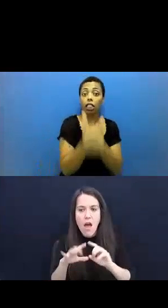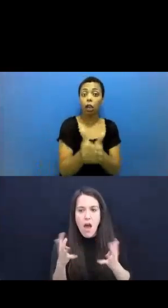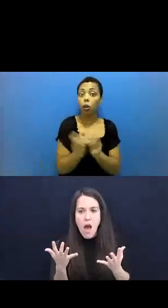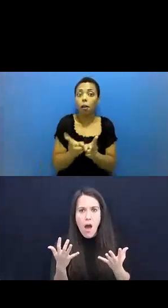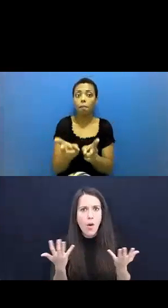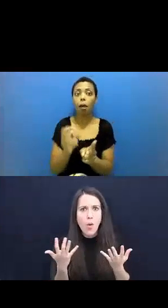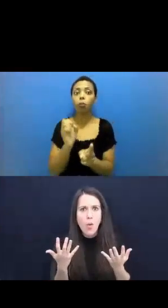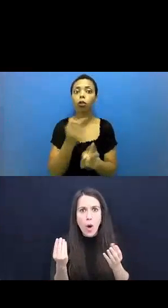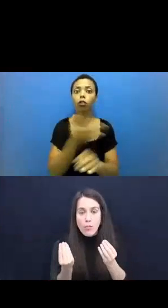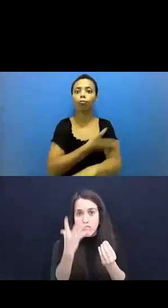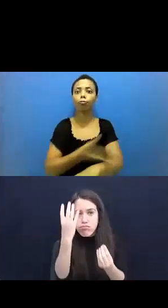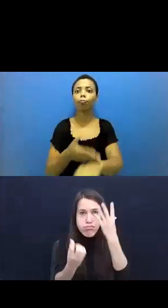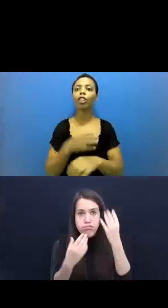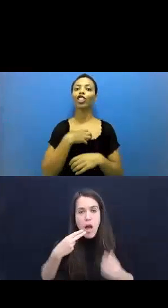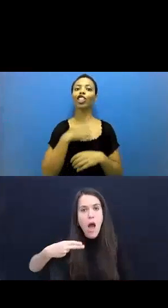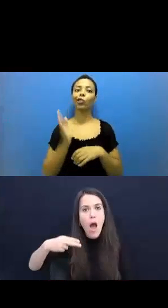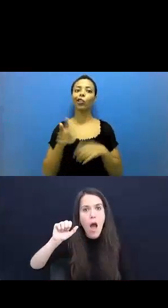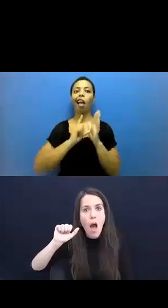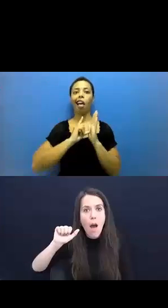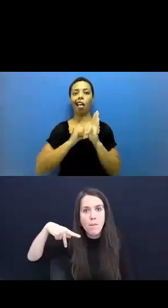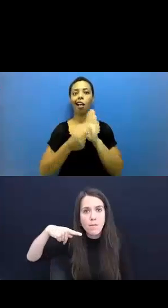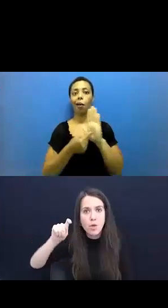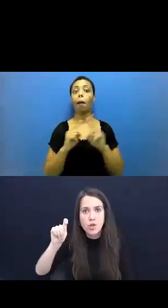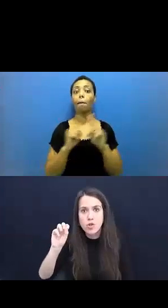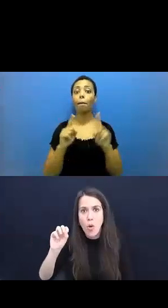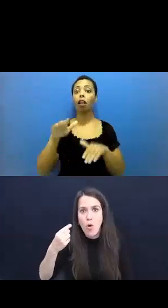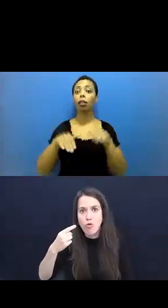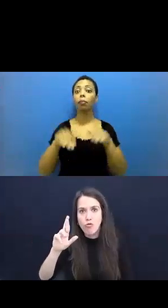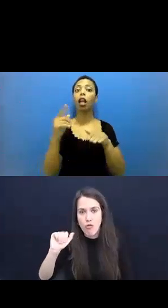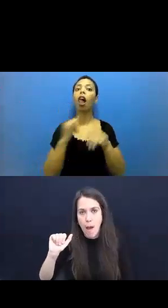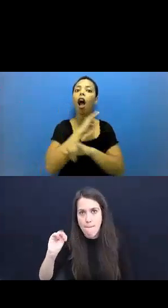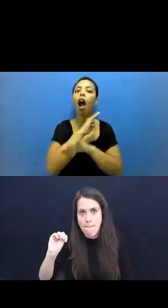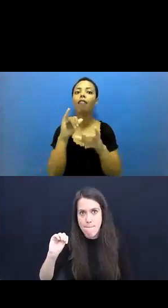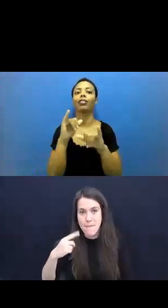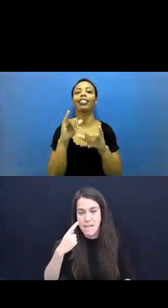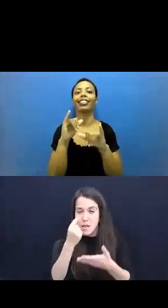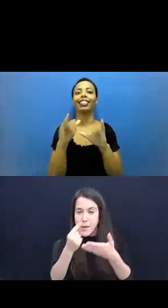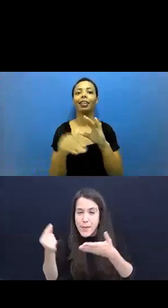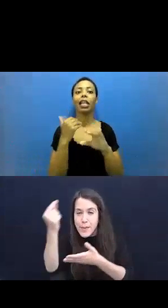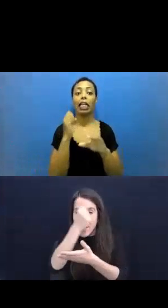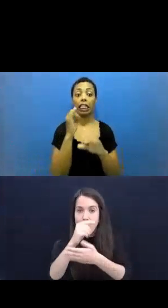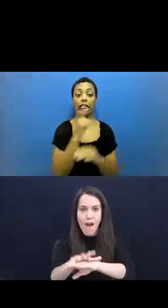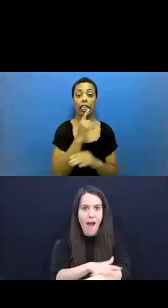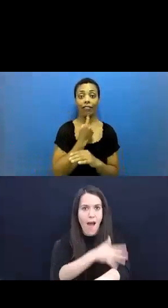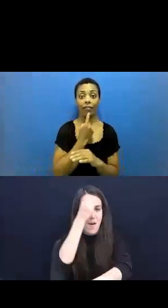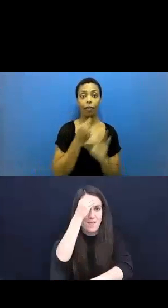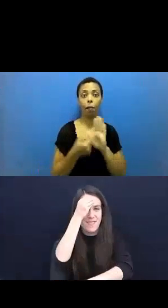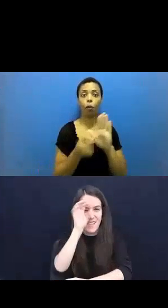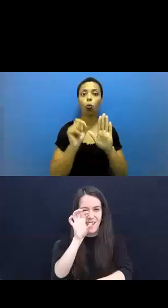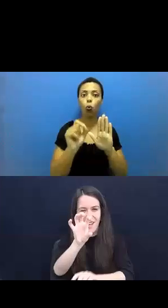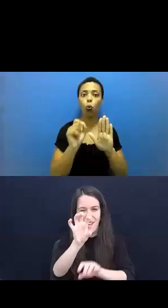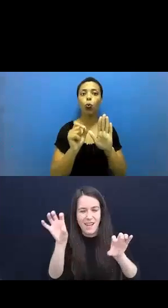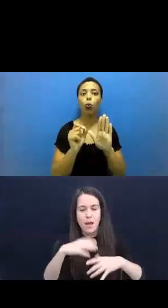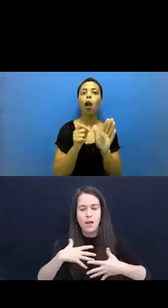incoming haptograms which encode the above message. In red, system messages start and end the